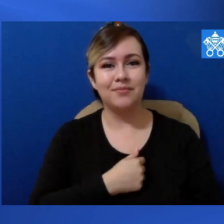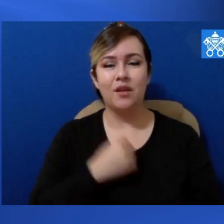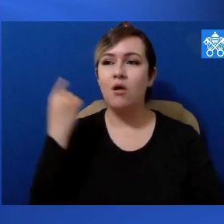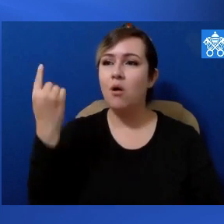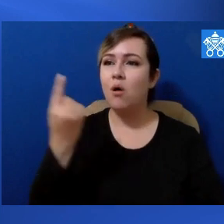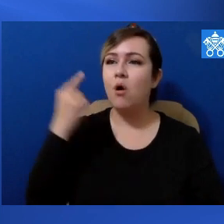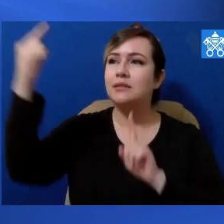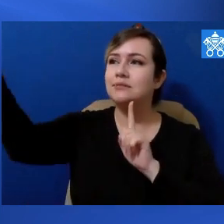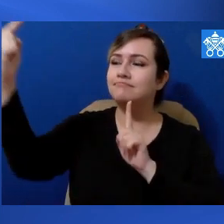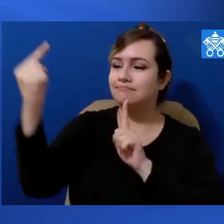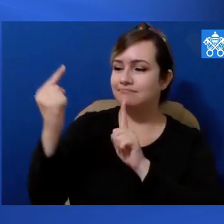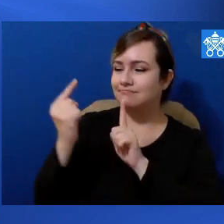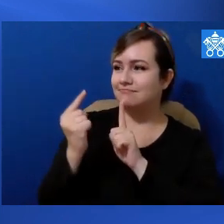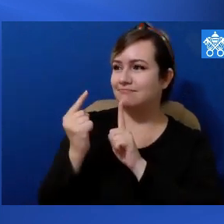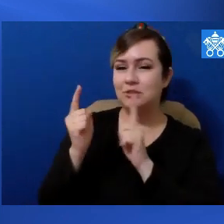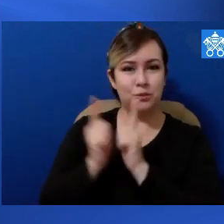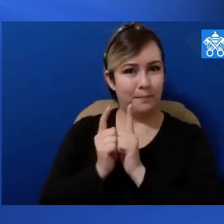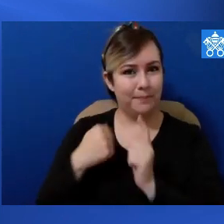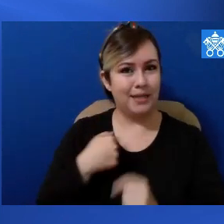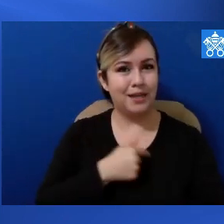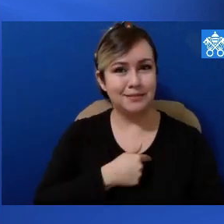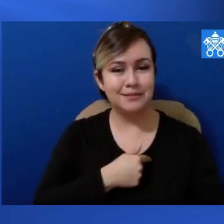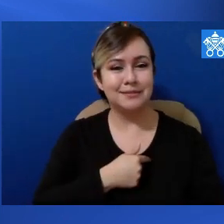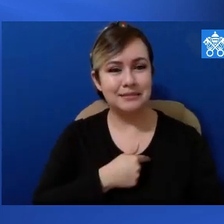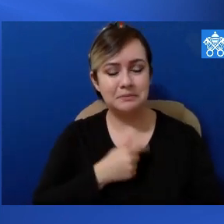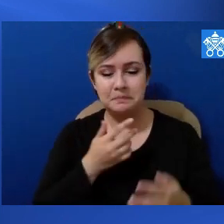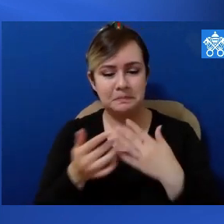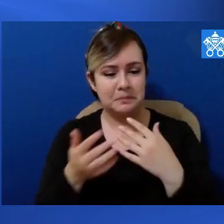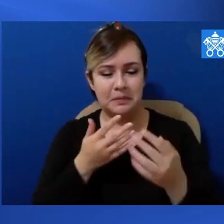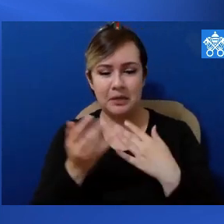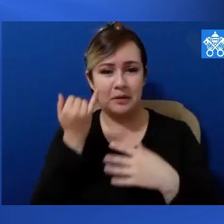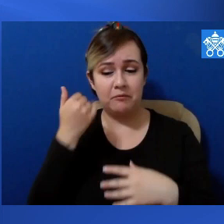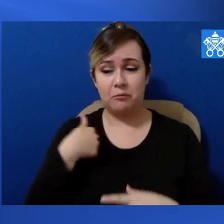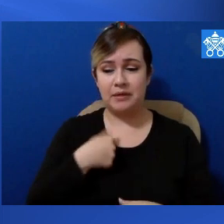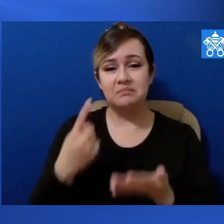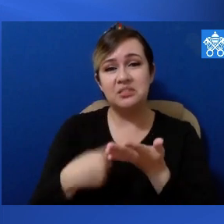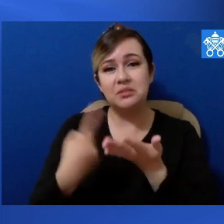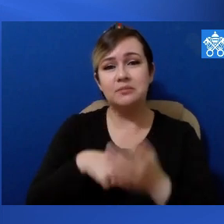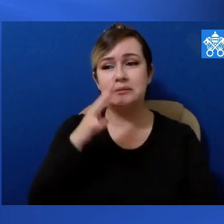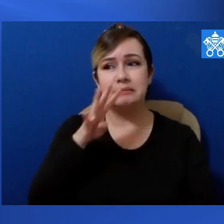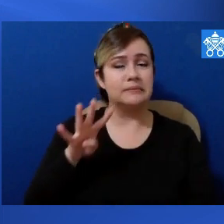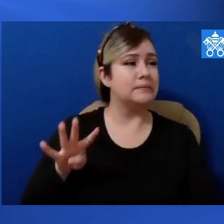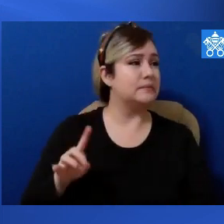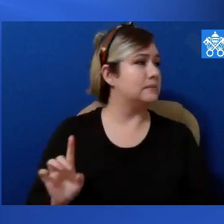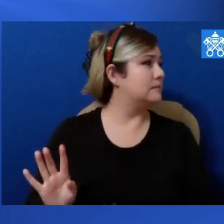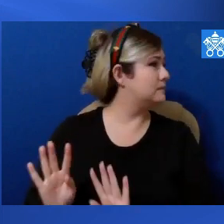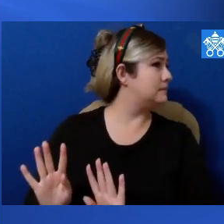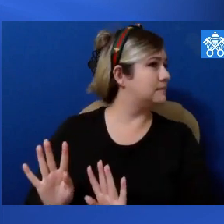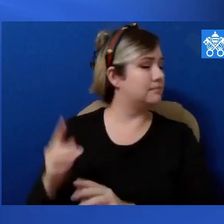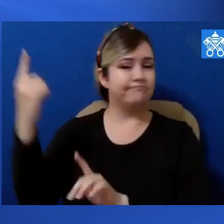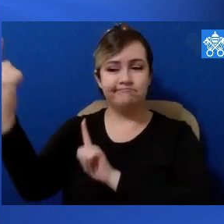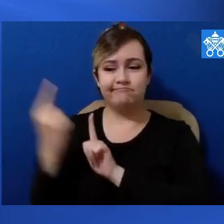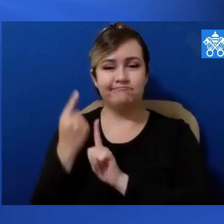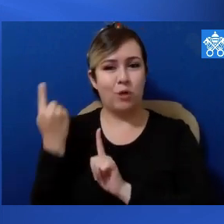who always comes to meet us, even when we turn away from Him. God bless you